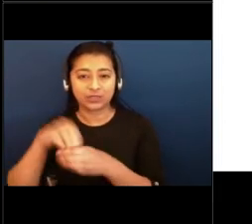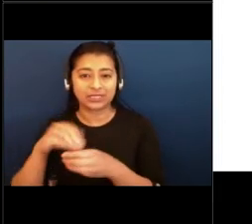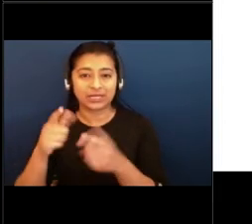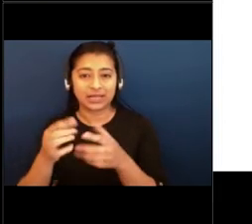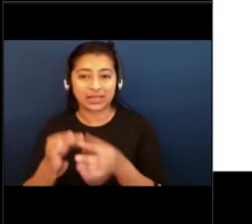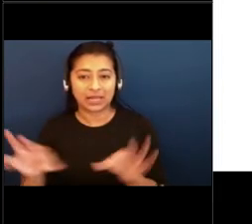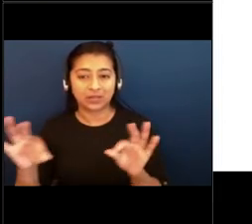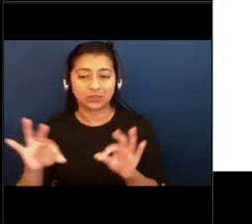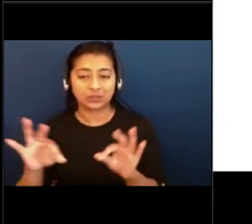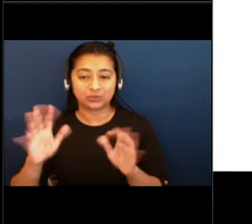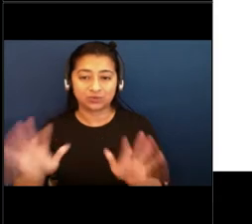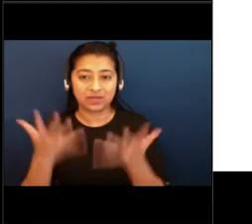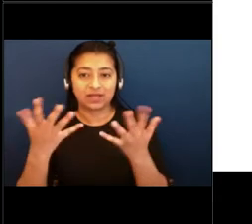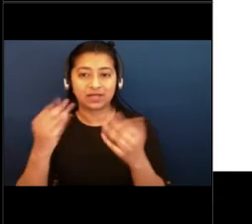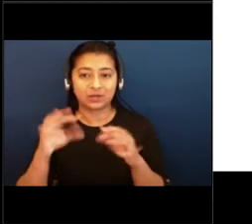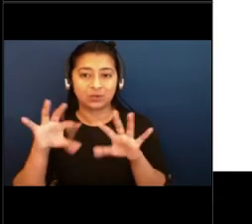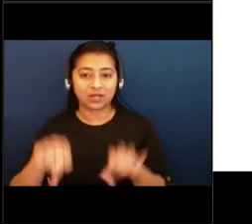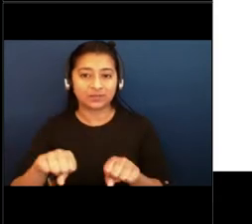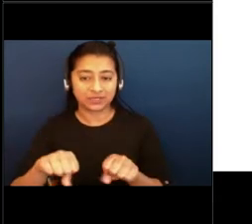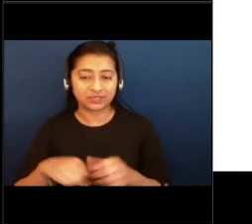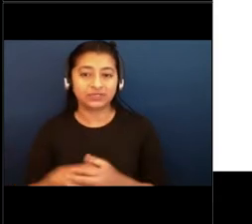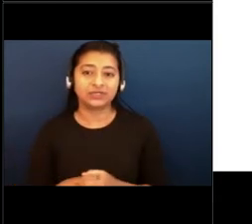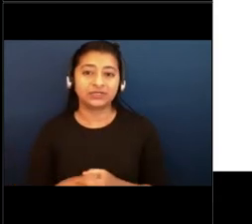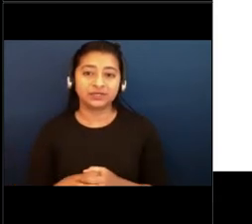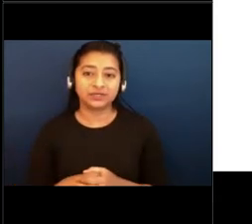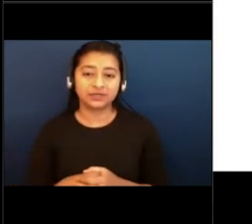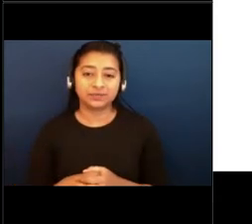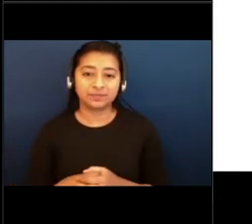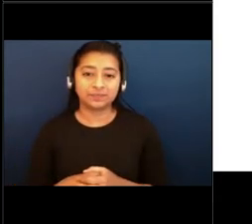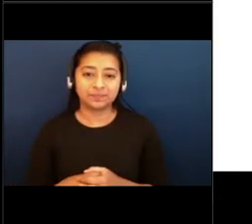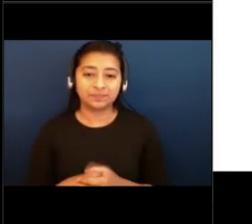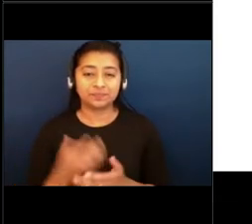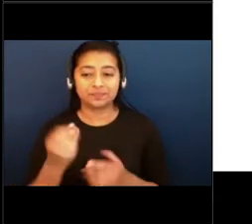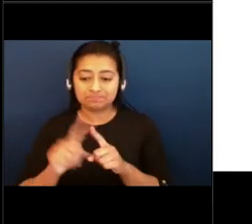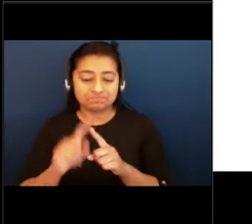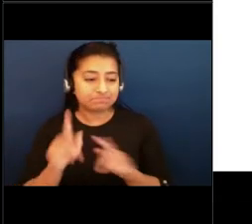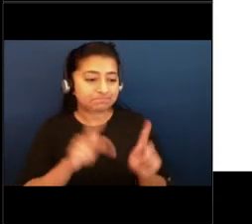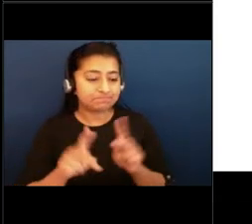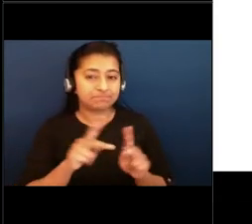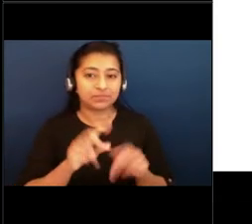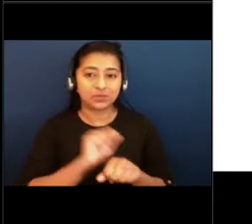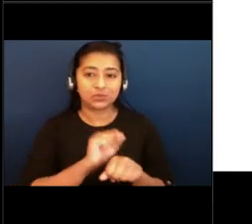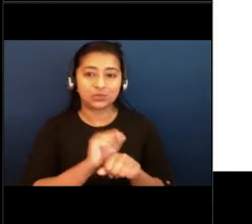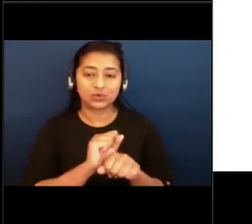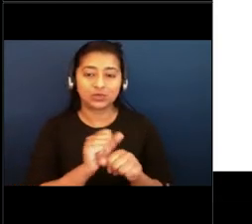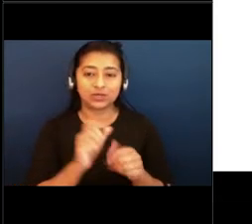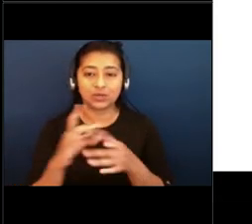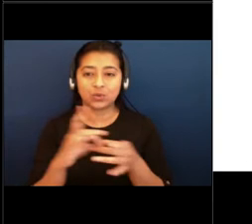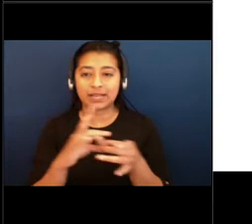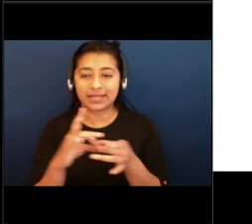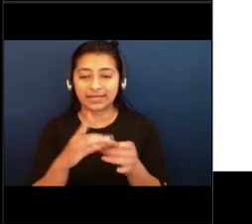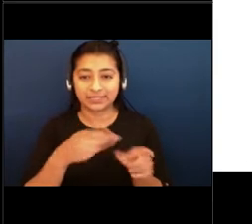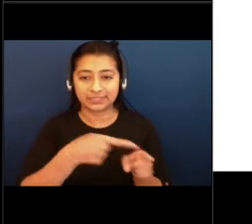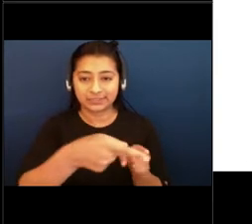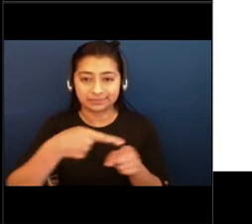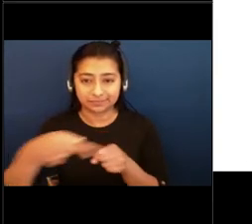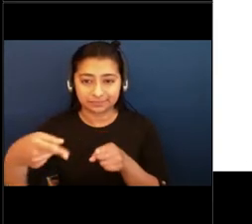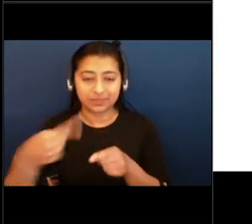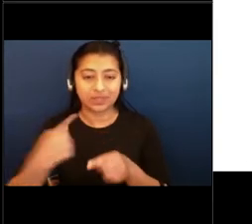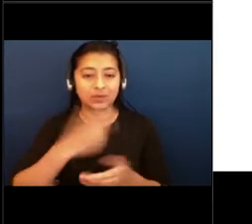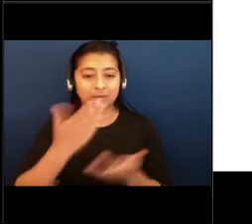and reclamation, as well as people working in related spaces, we might think